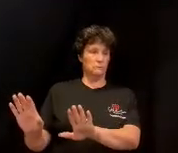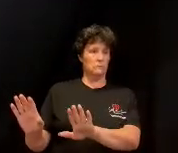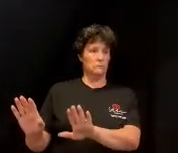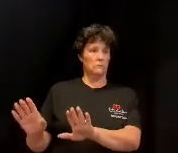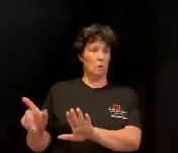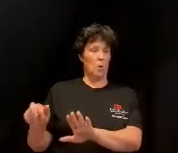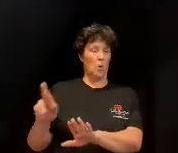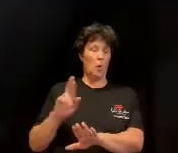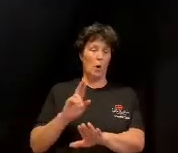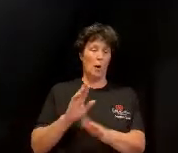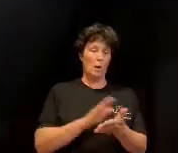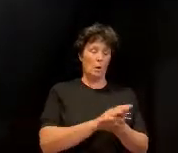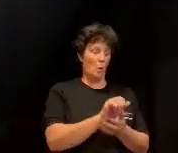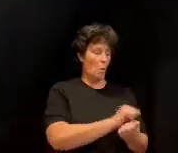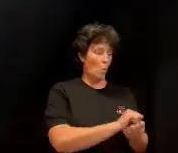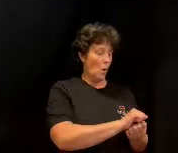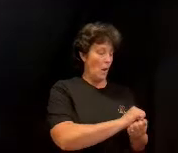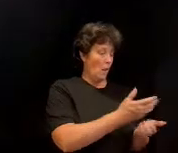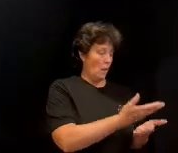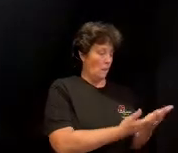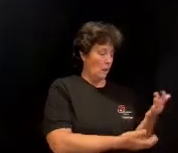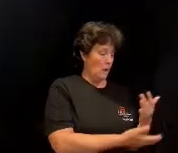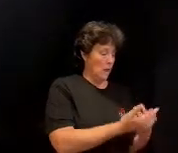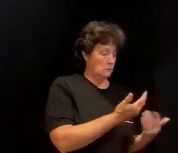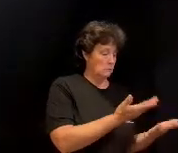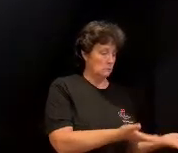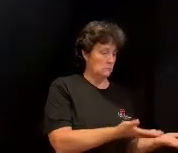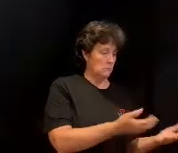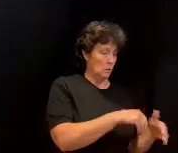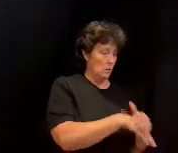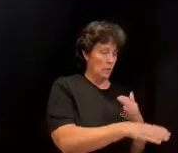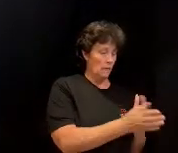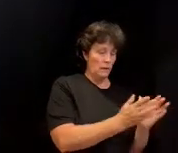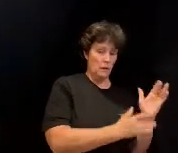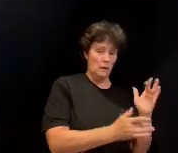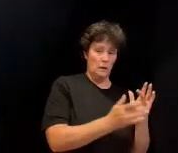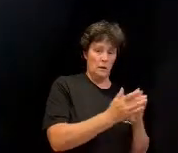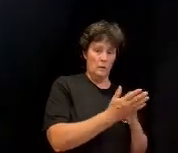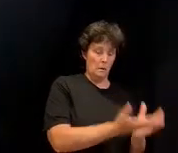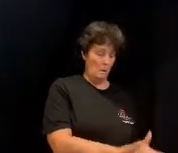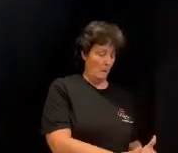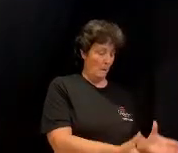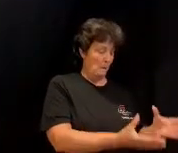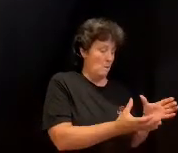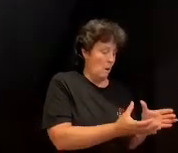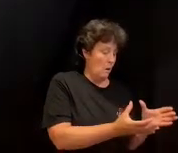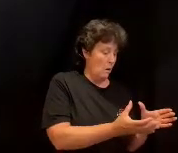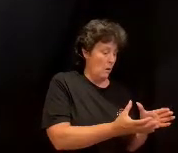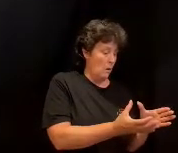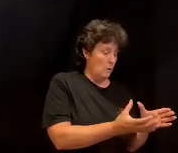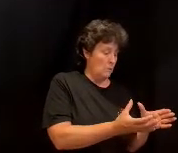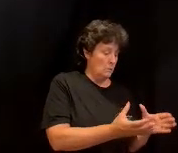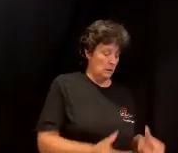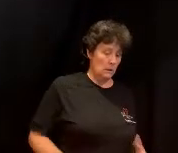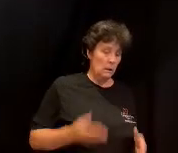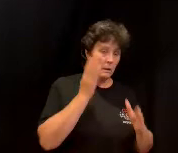or I'll wash my hands in the bowl that Jesus, where he takes a towel